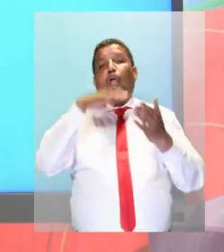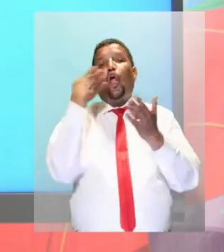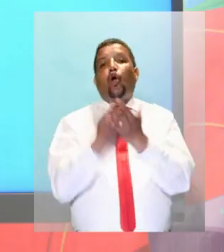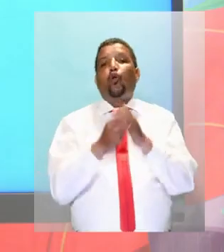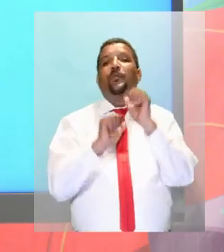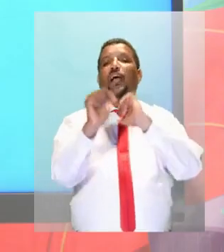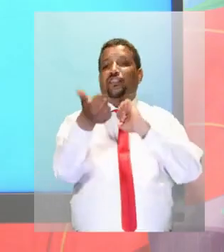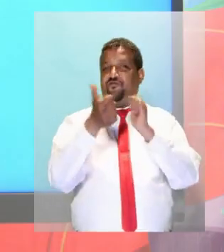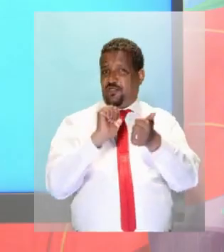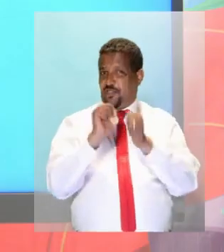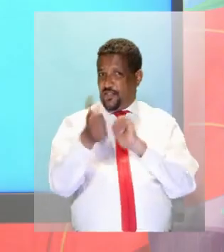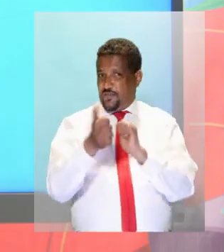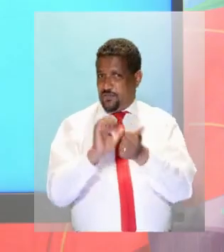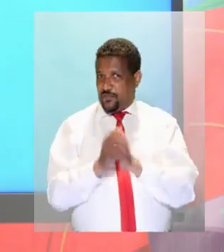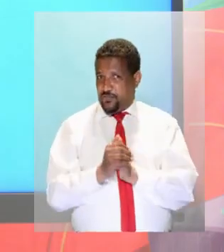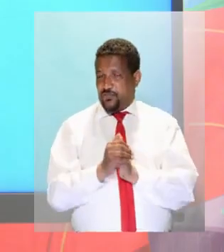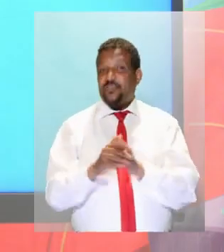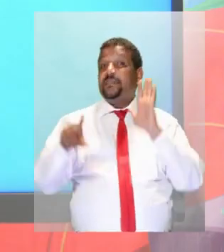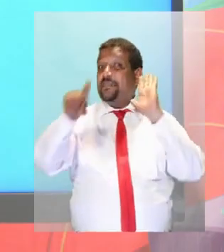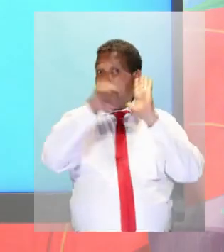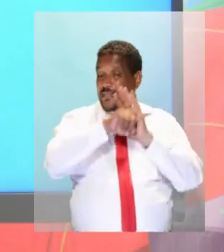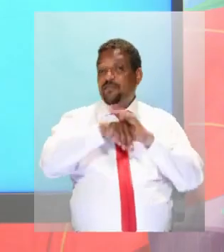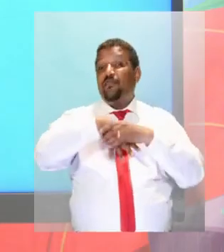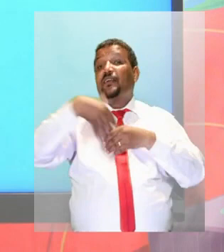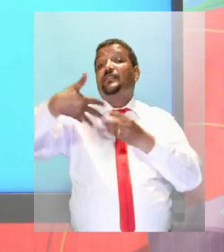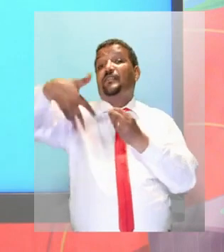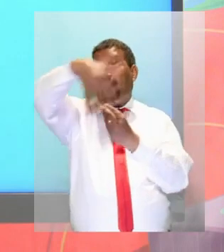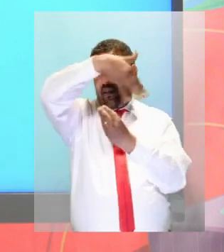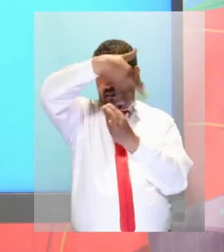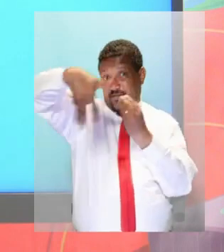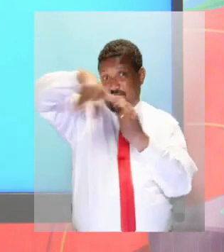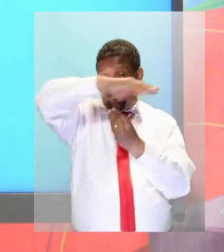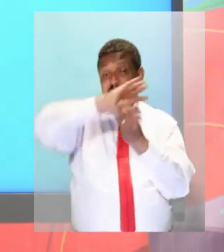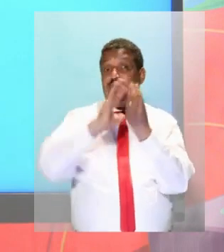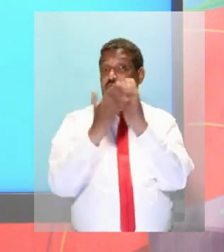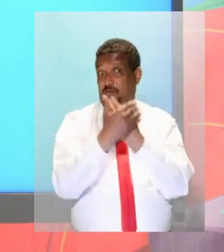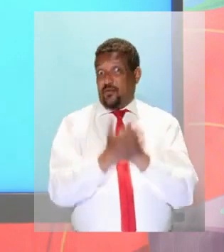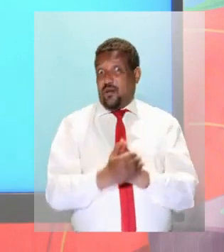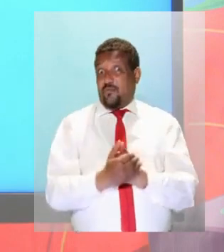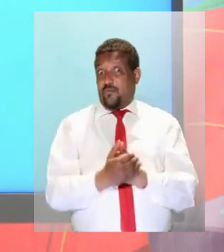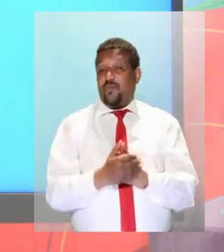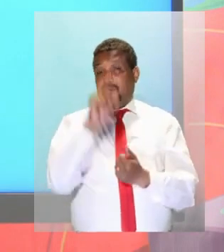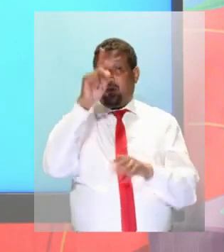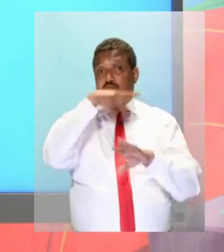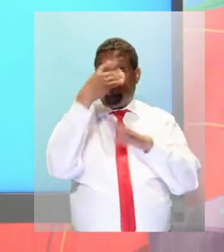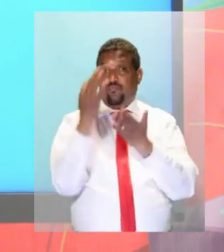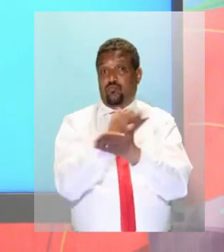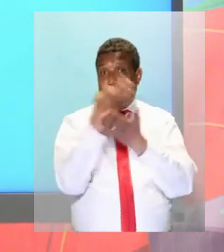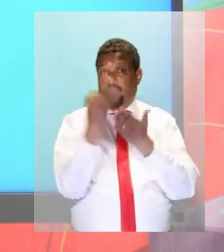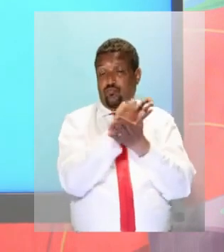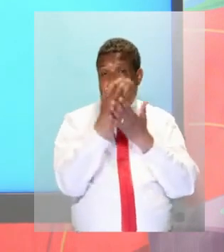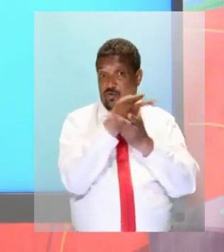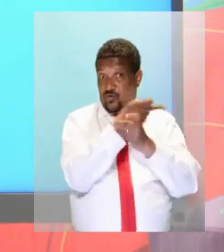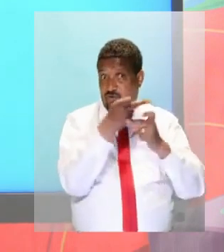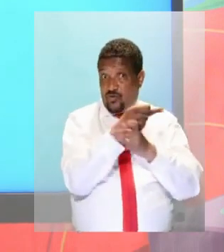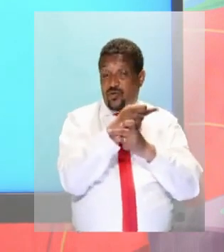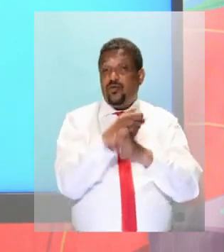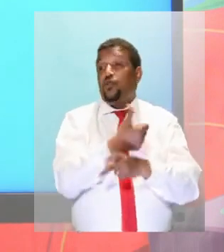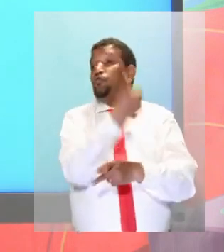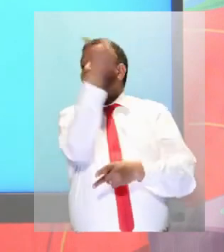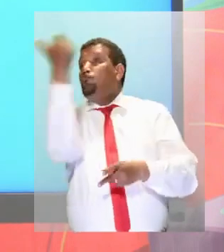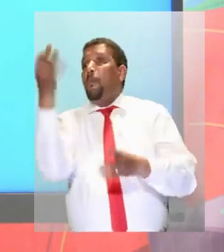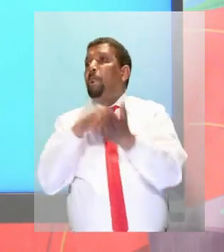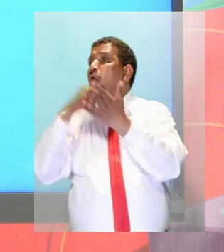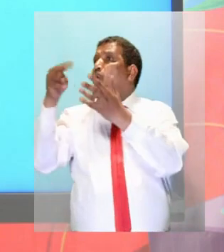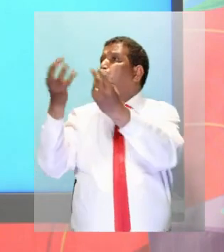economic activity. Negative externalities, the other problem, the production of one party affects the livelihood of